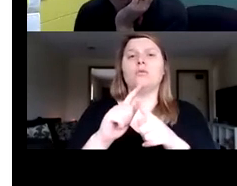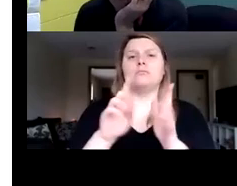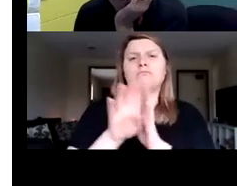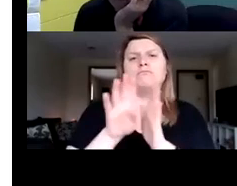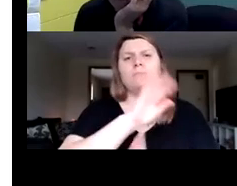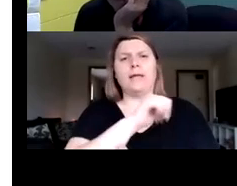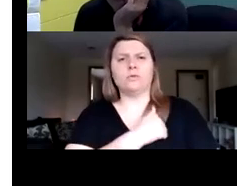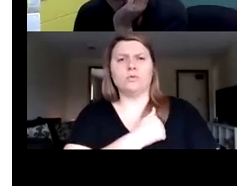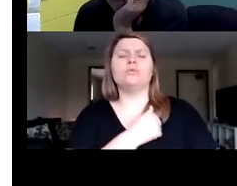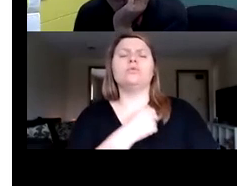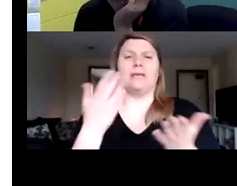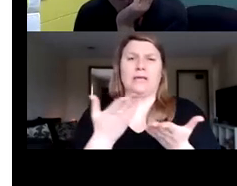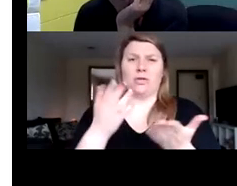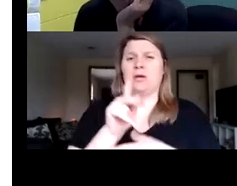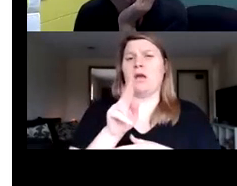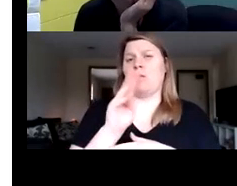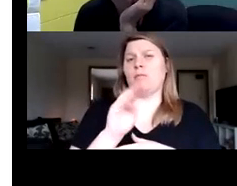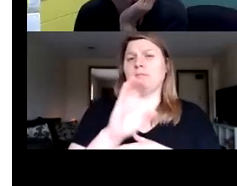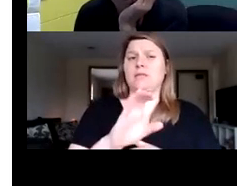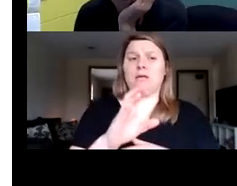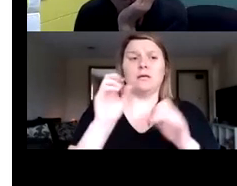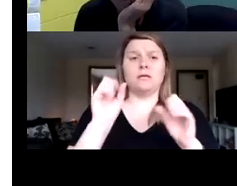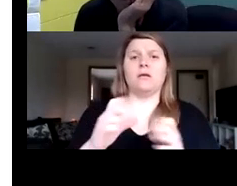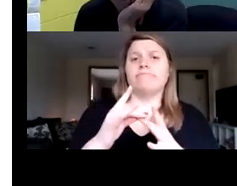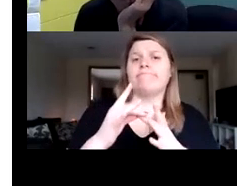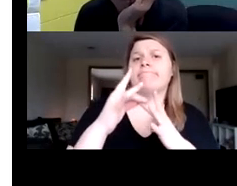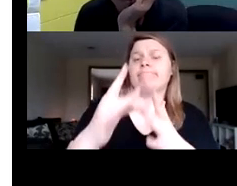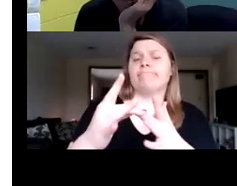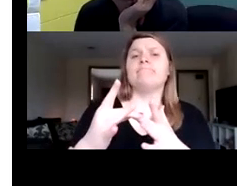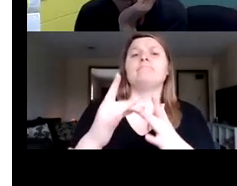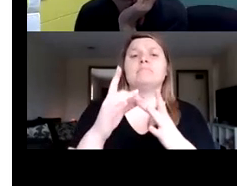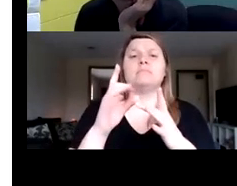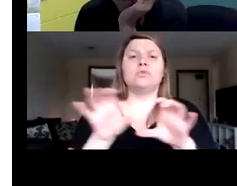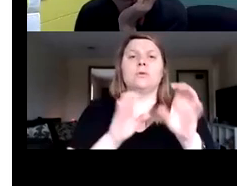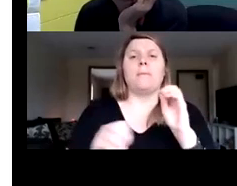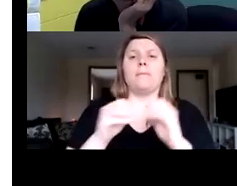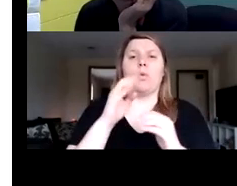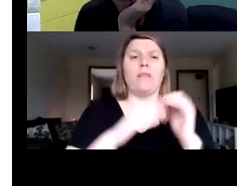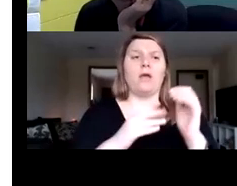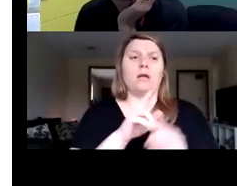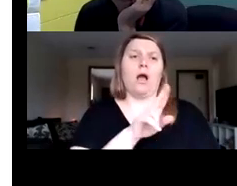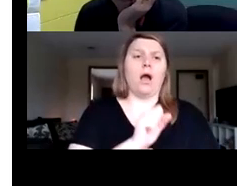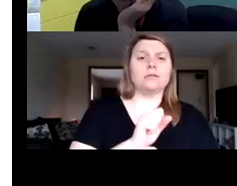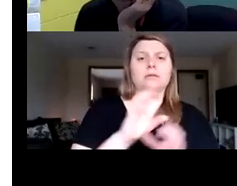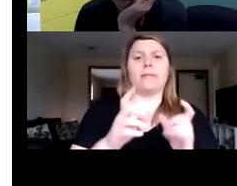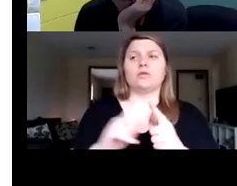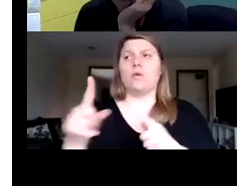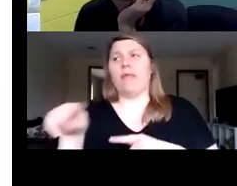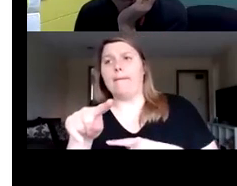at KUMC are trendsetters who move beyond the us versus them or